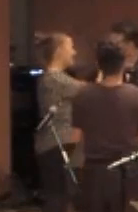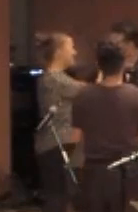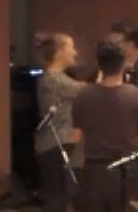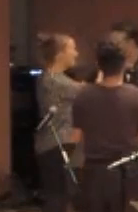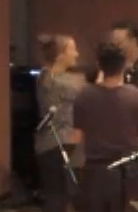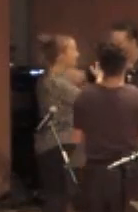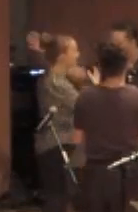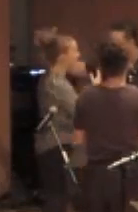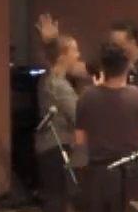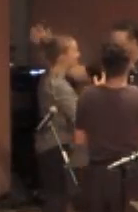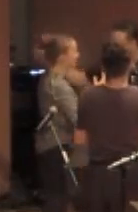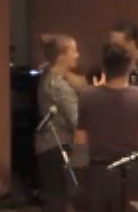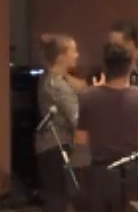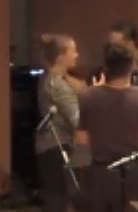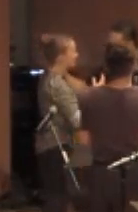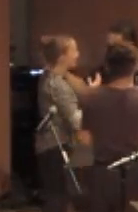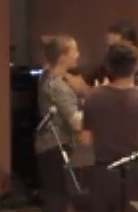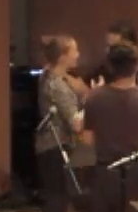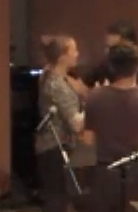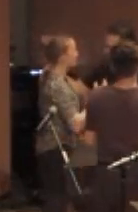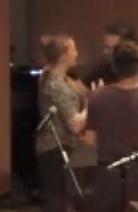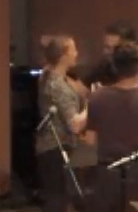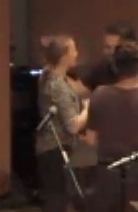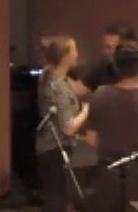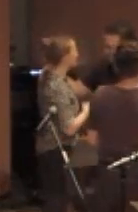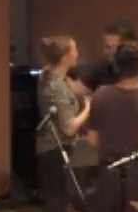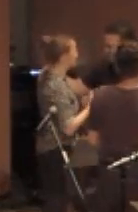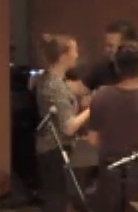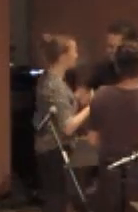one now you're layering it all on